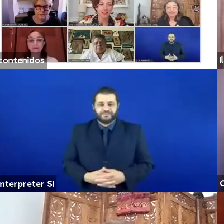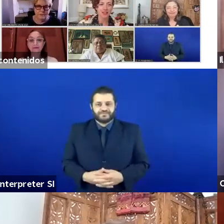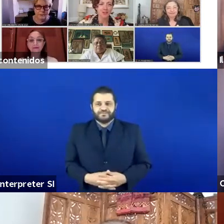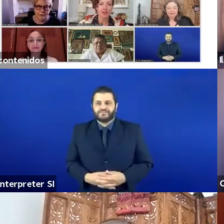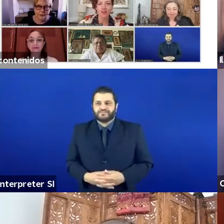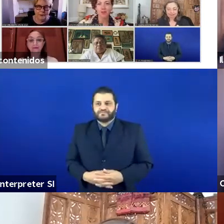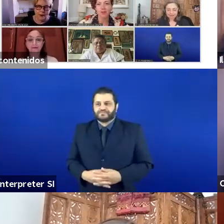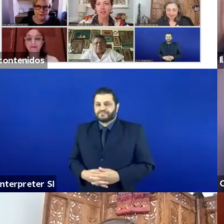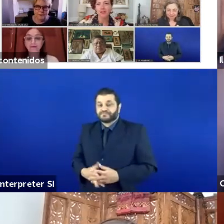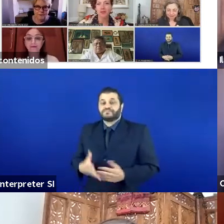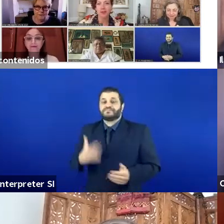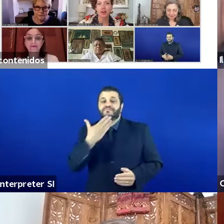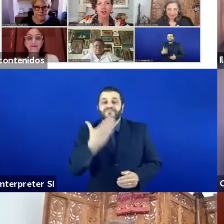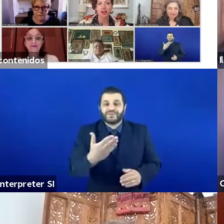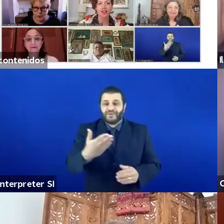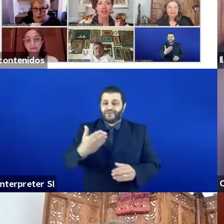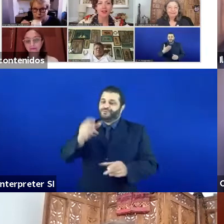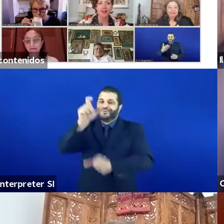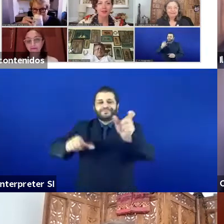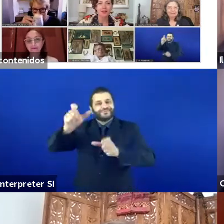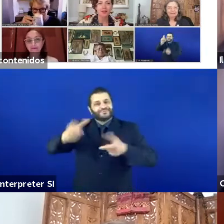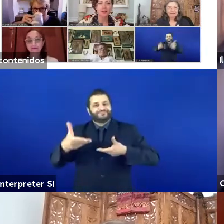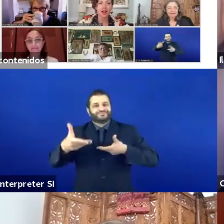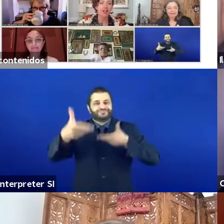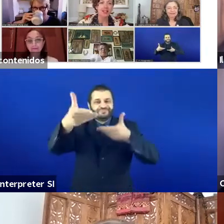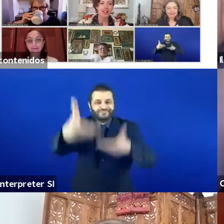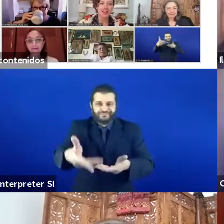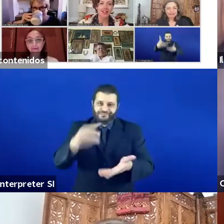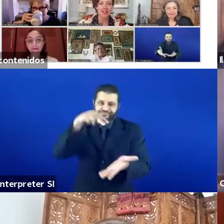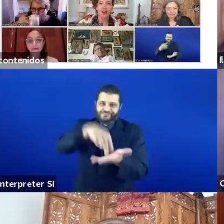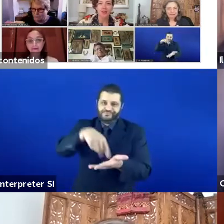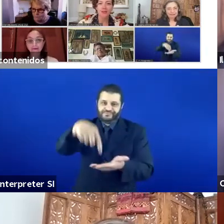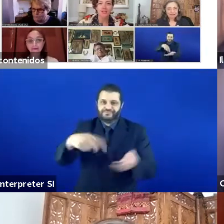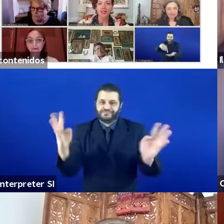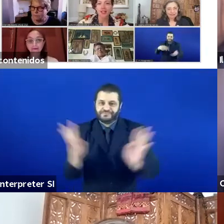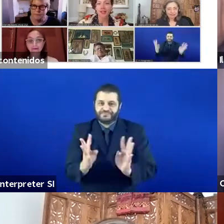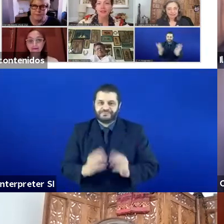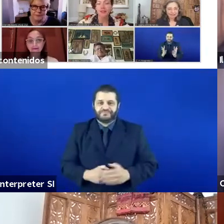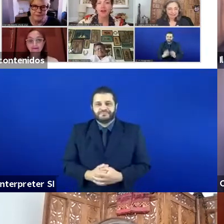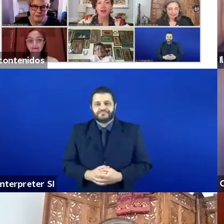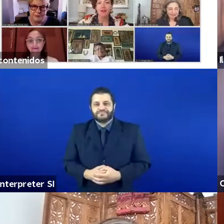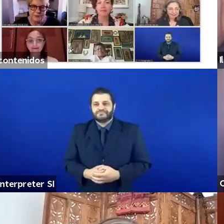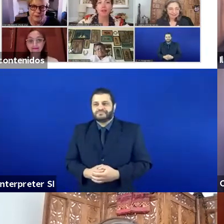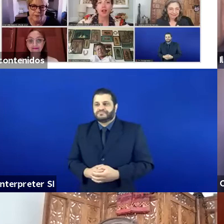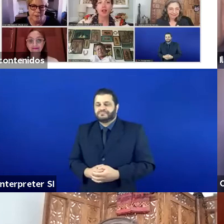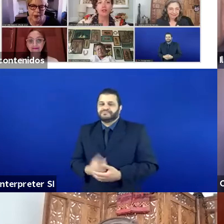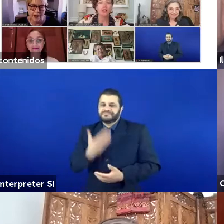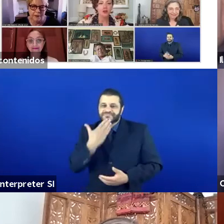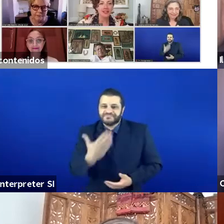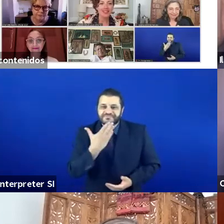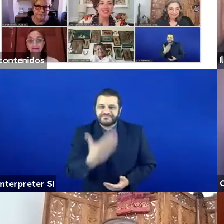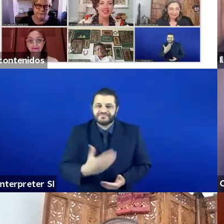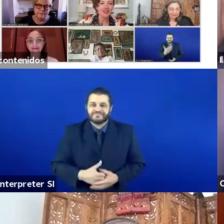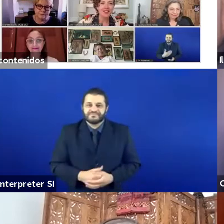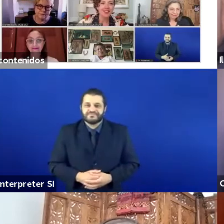moderator, and my fellow speakers whose work I admire greatly and inspires me daily. I'll